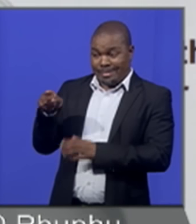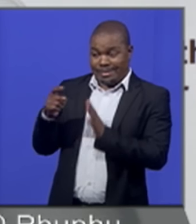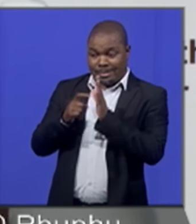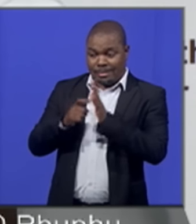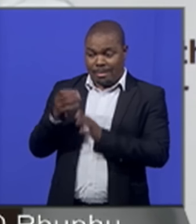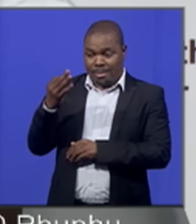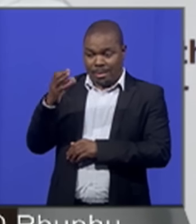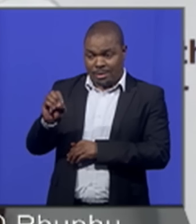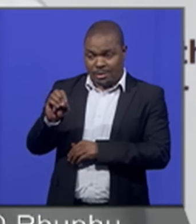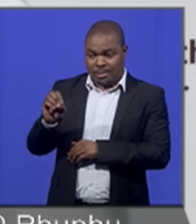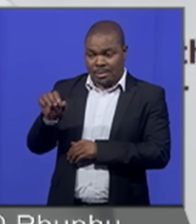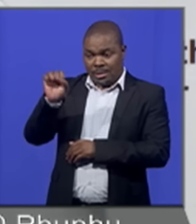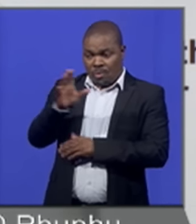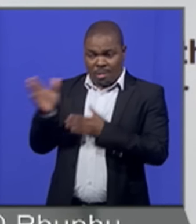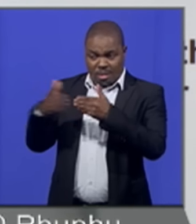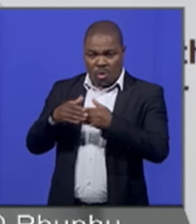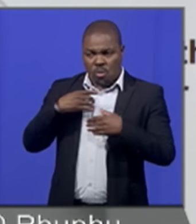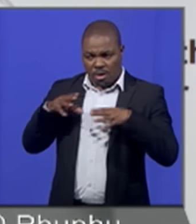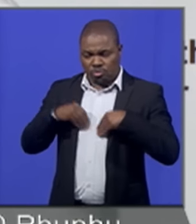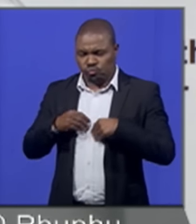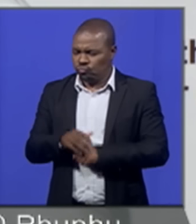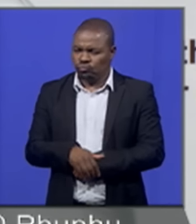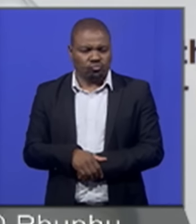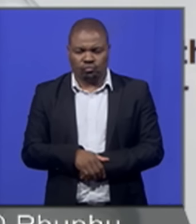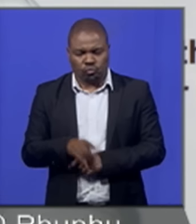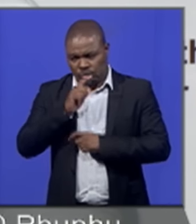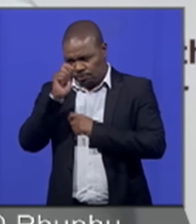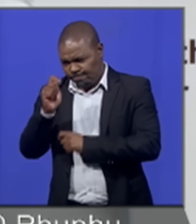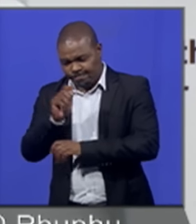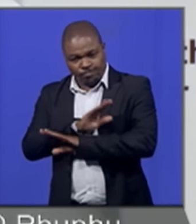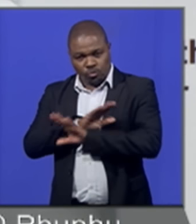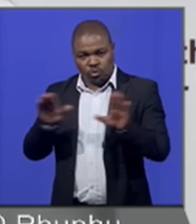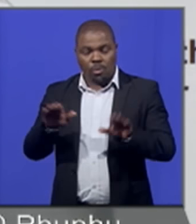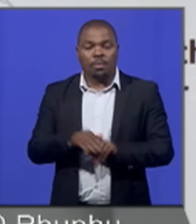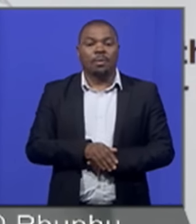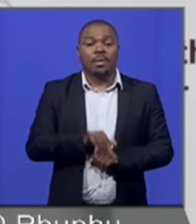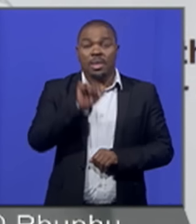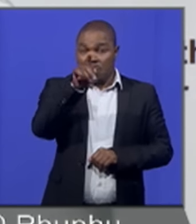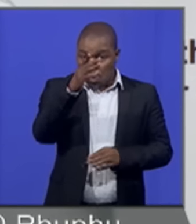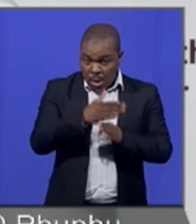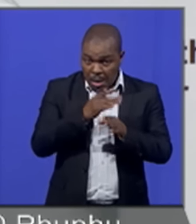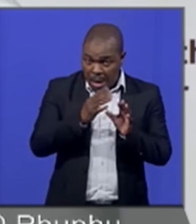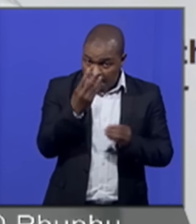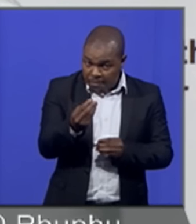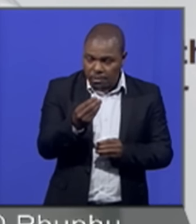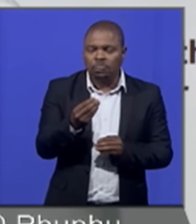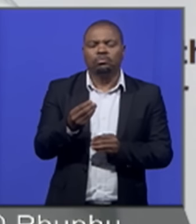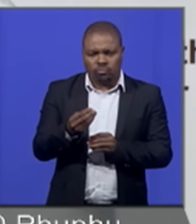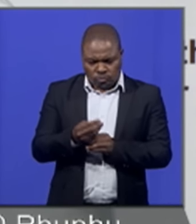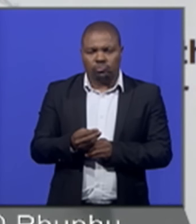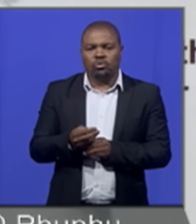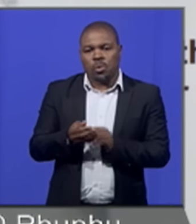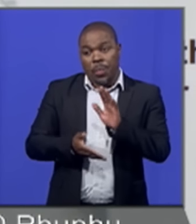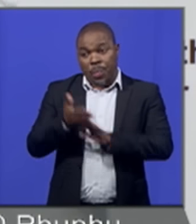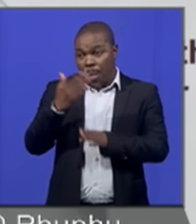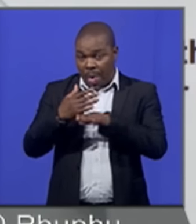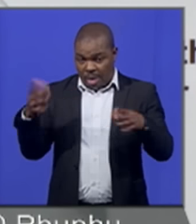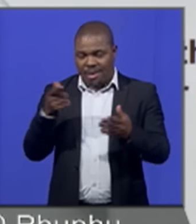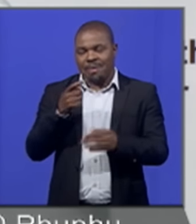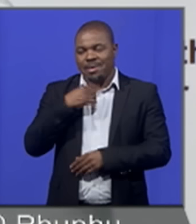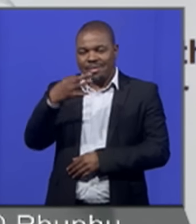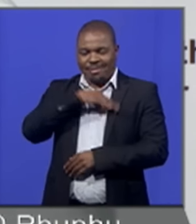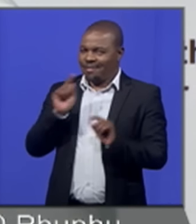as a shutdown day or an off day. So those who are working, if you are not going to work, you are not going to get paid. So it will be